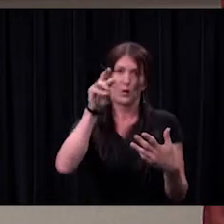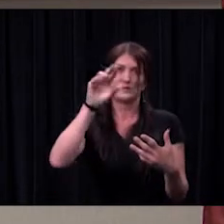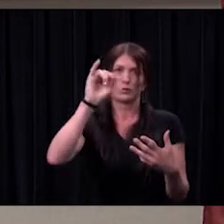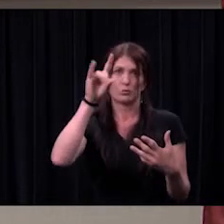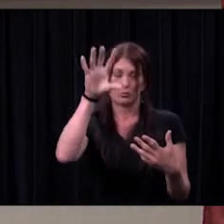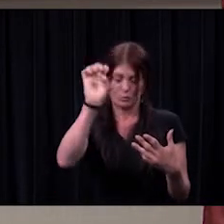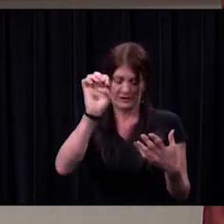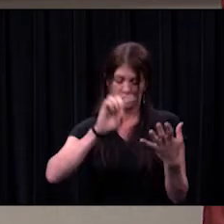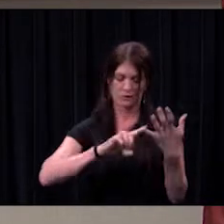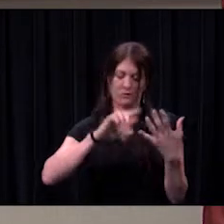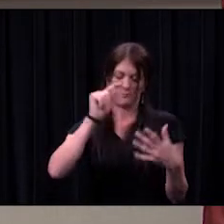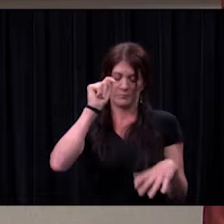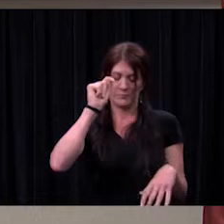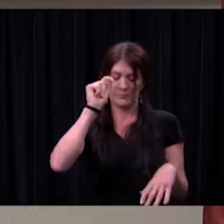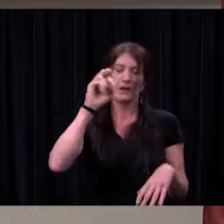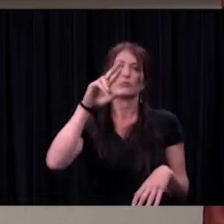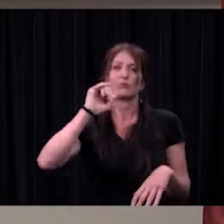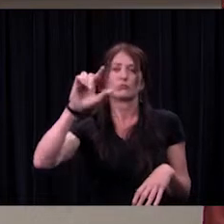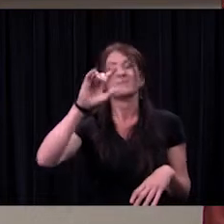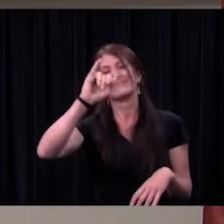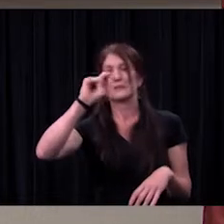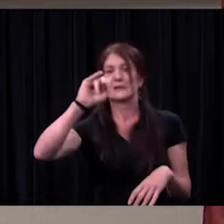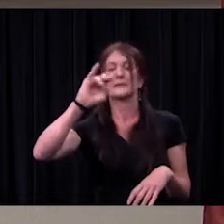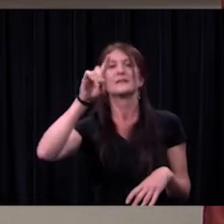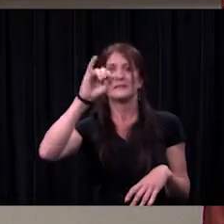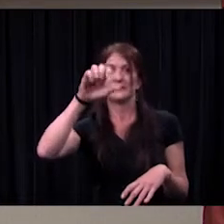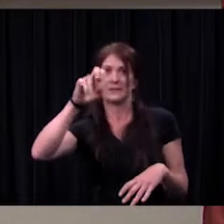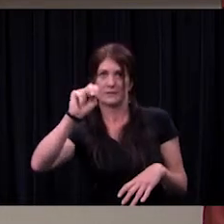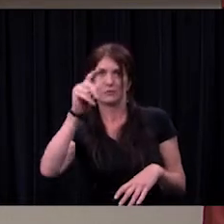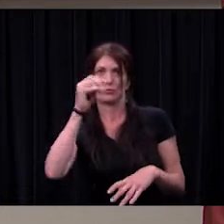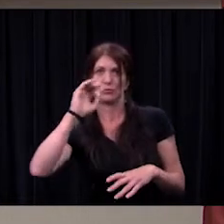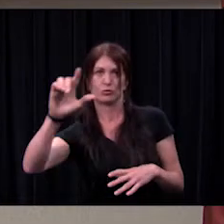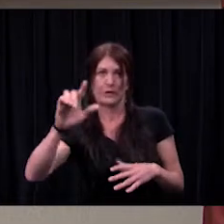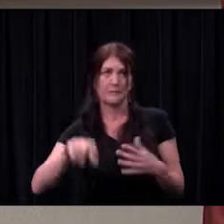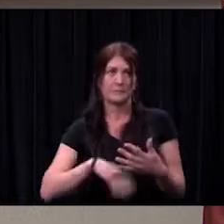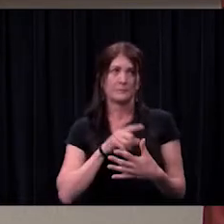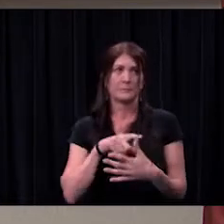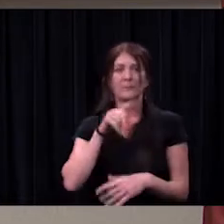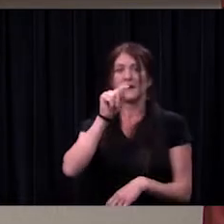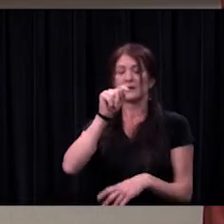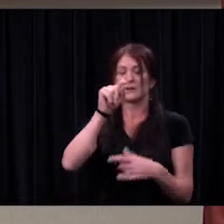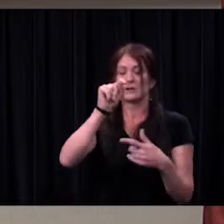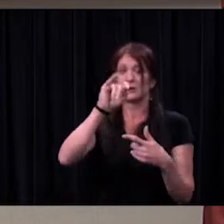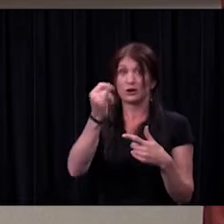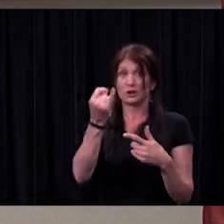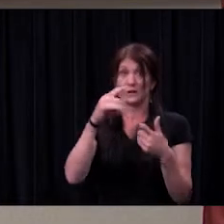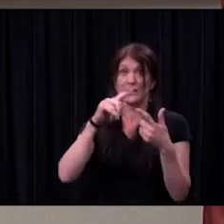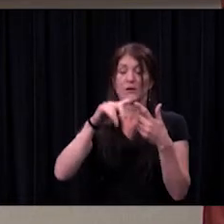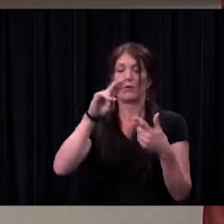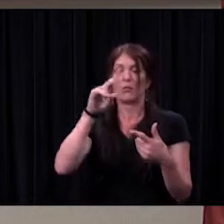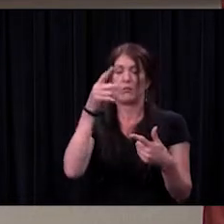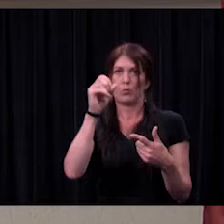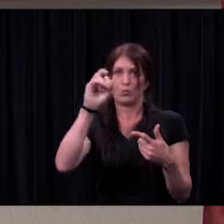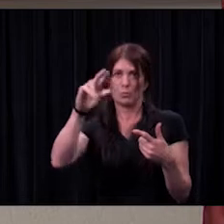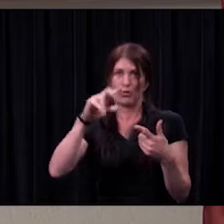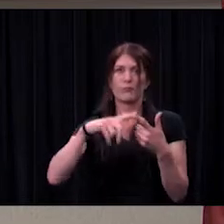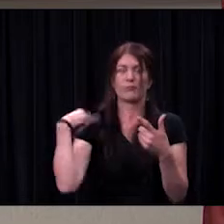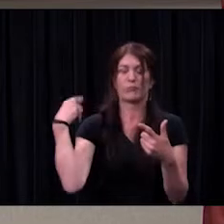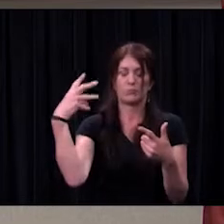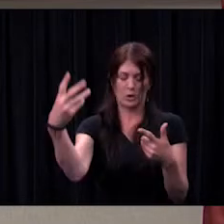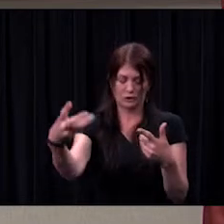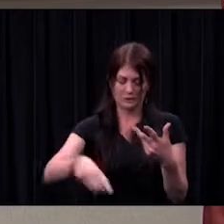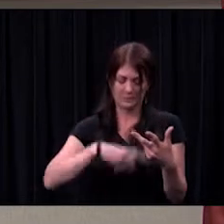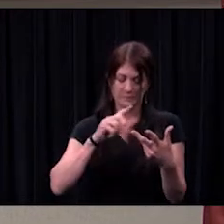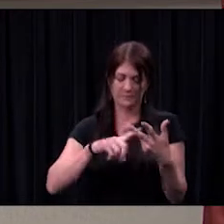those principals who are here to be recognized. Dana Hines from Central, TJ Ulmer from Washington, and Elizabeth Holland from Indian Trail, if you could